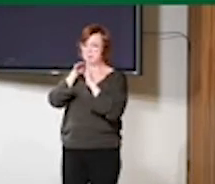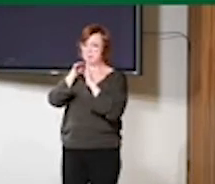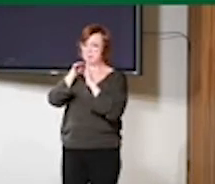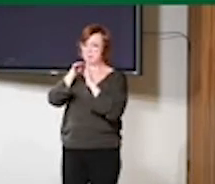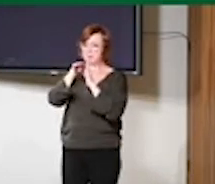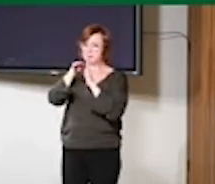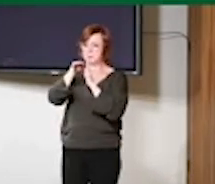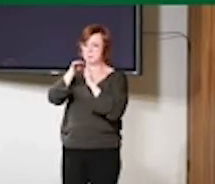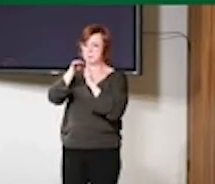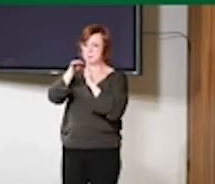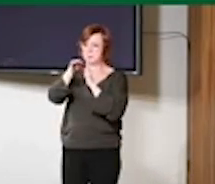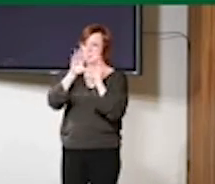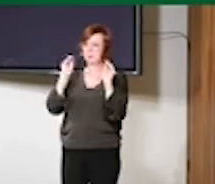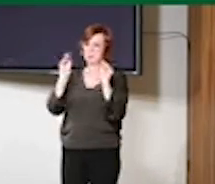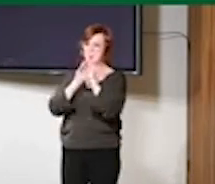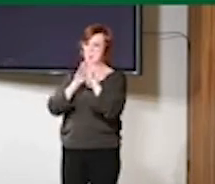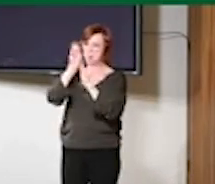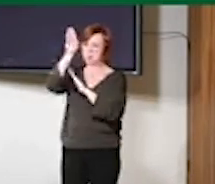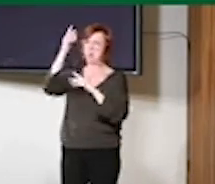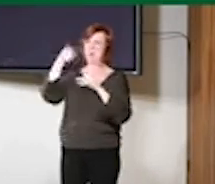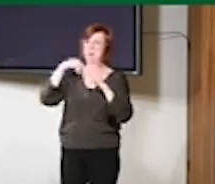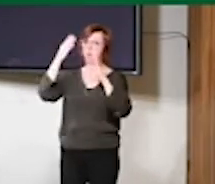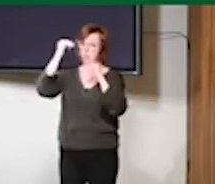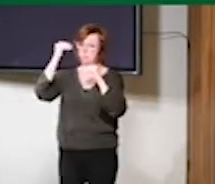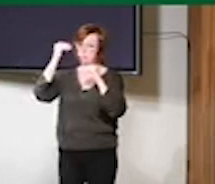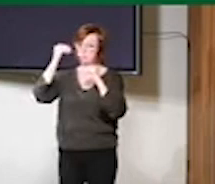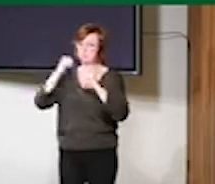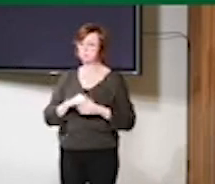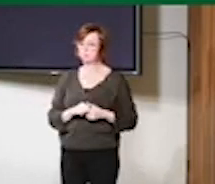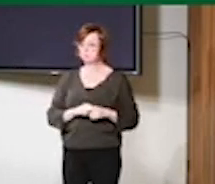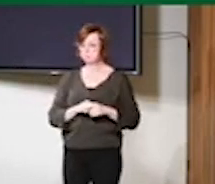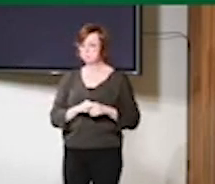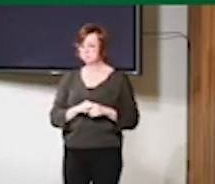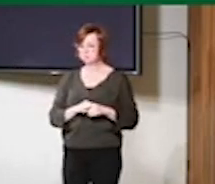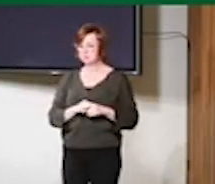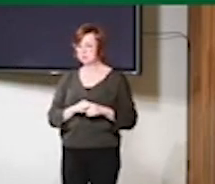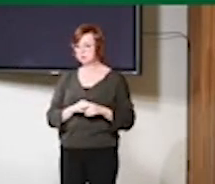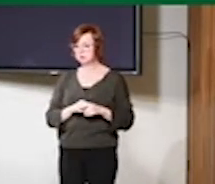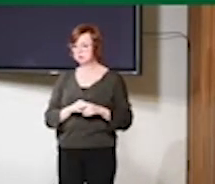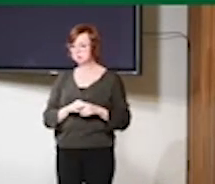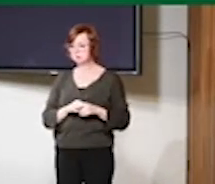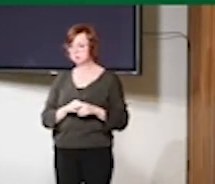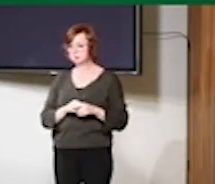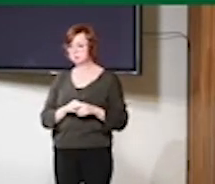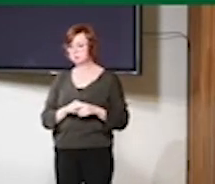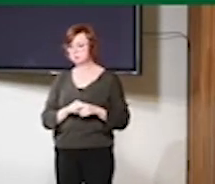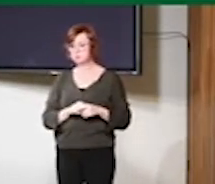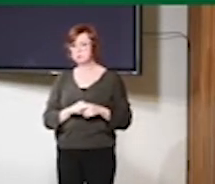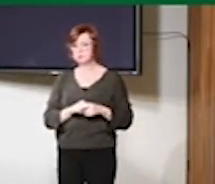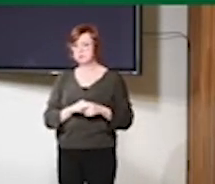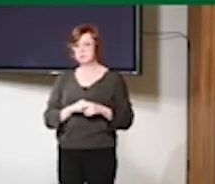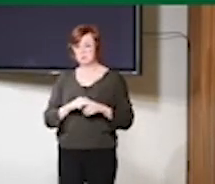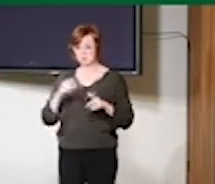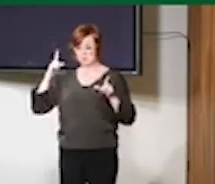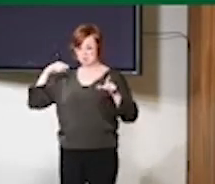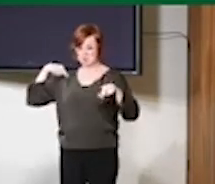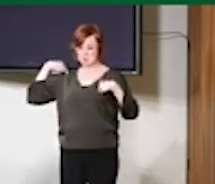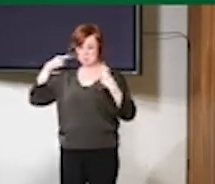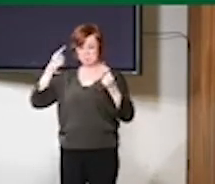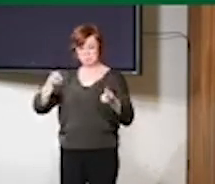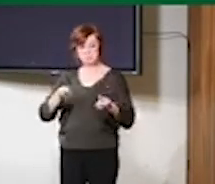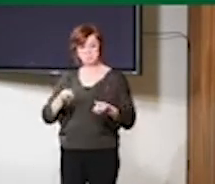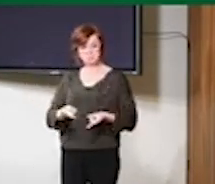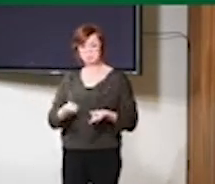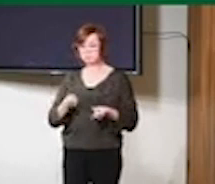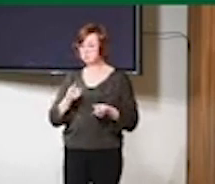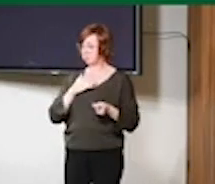of our positive IDs across the province here. We feel we have done a good job,